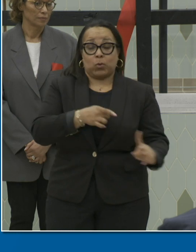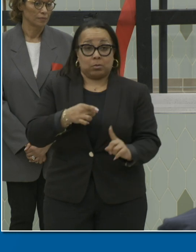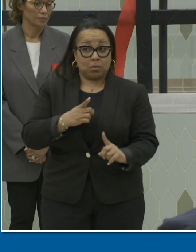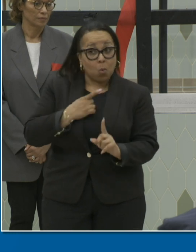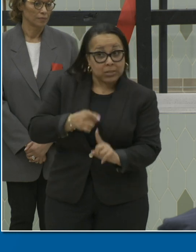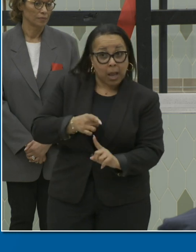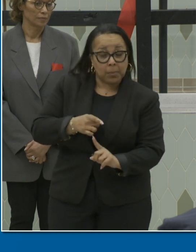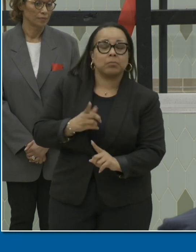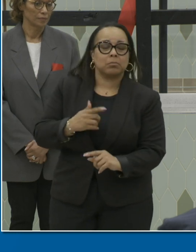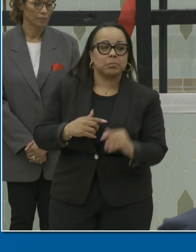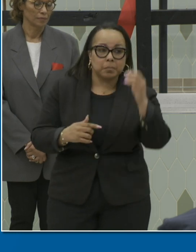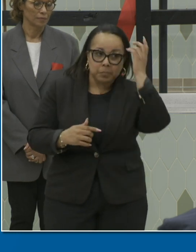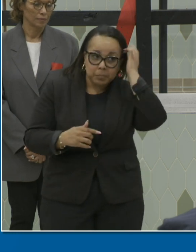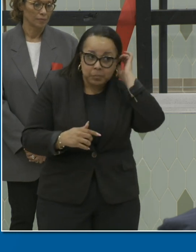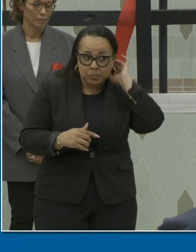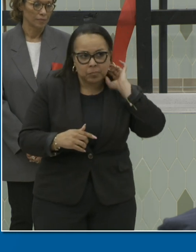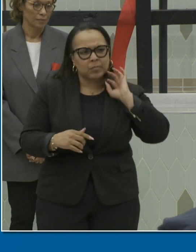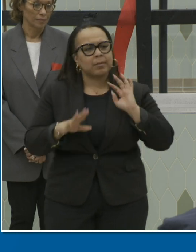have one. You have an on-topic?